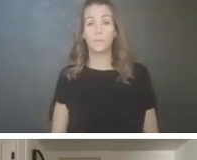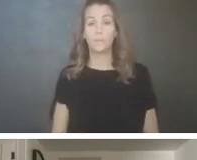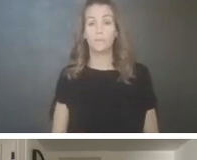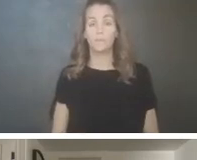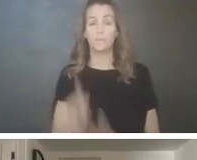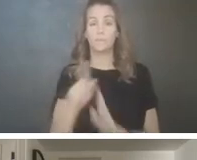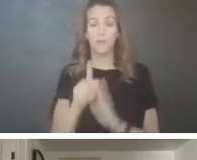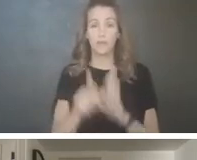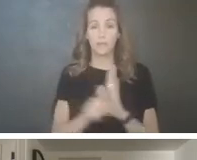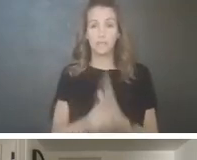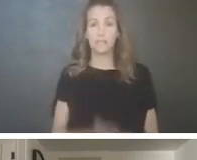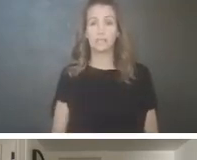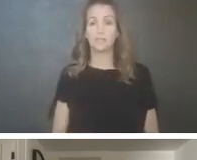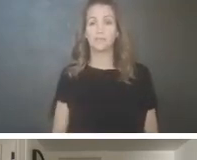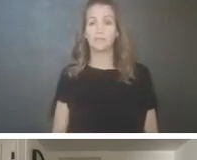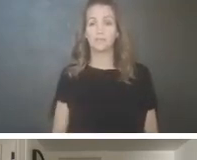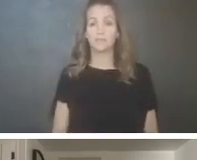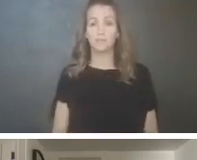policy.